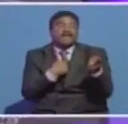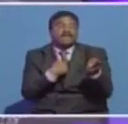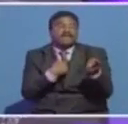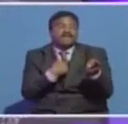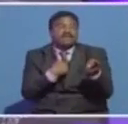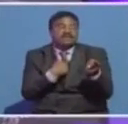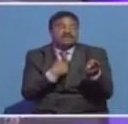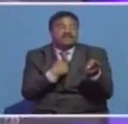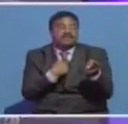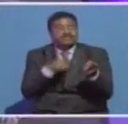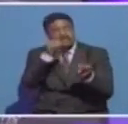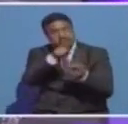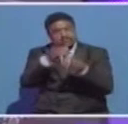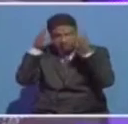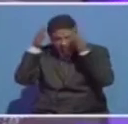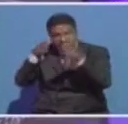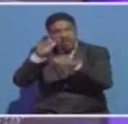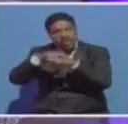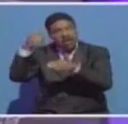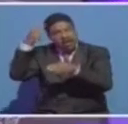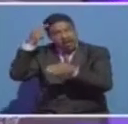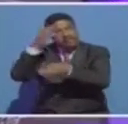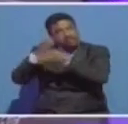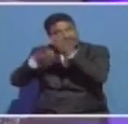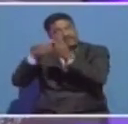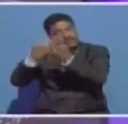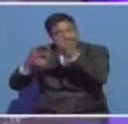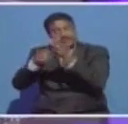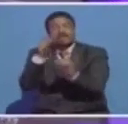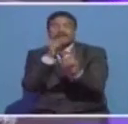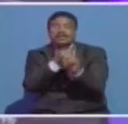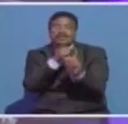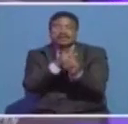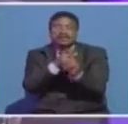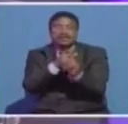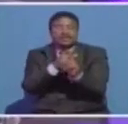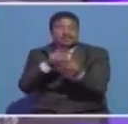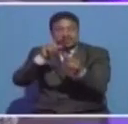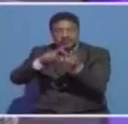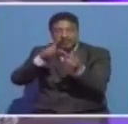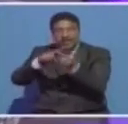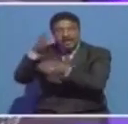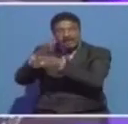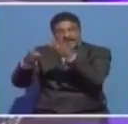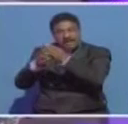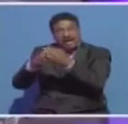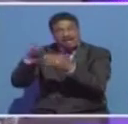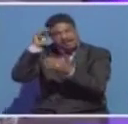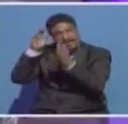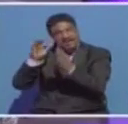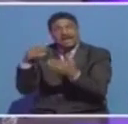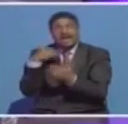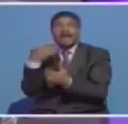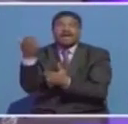public infrastructure in terms of regular maintenance. We have the Infrastructure Ministry, which